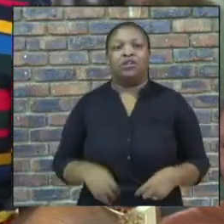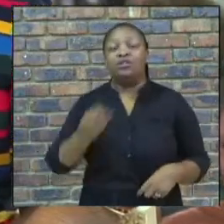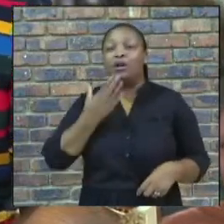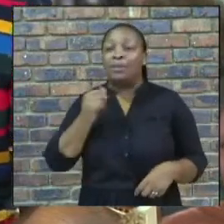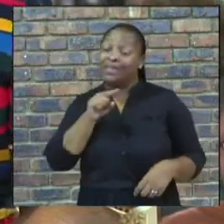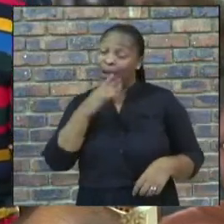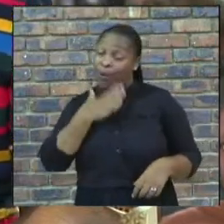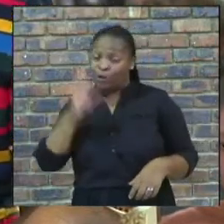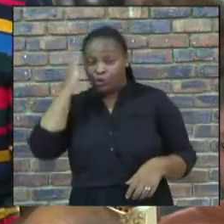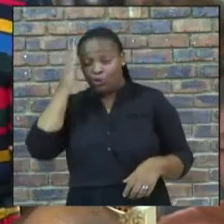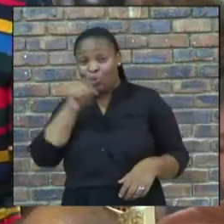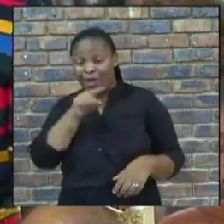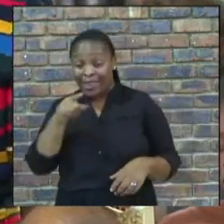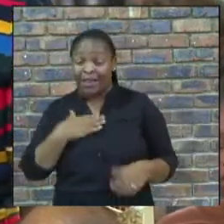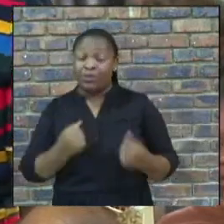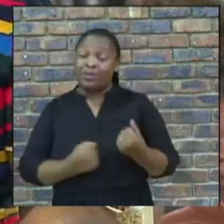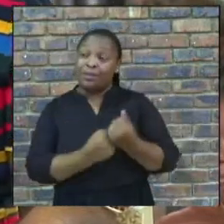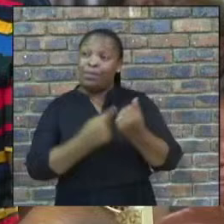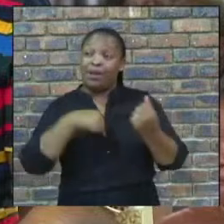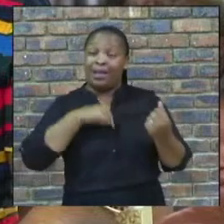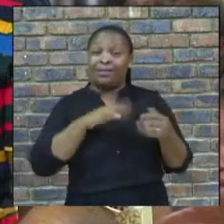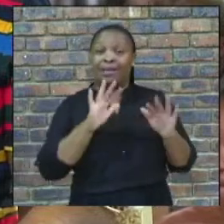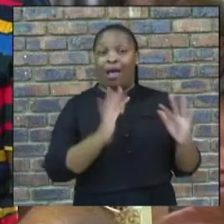them. And then now,